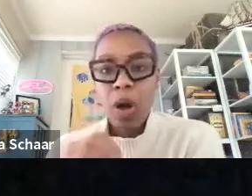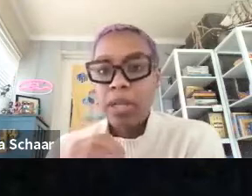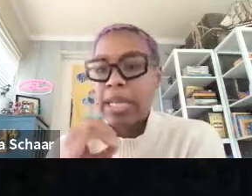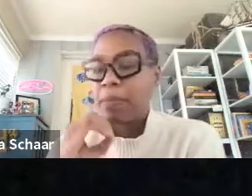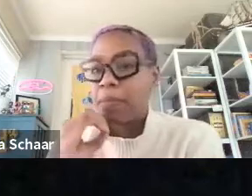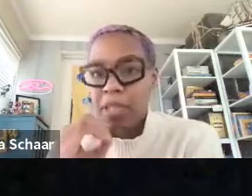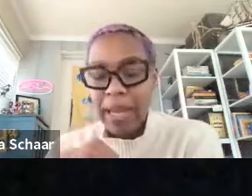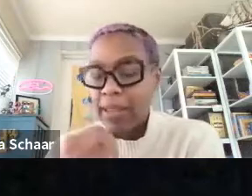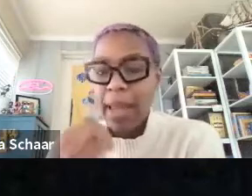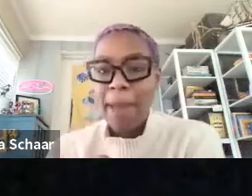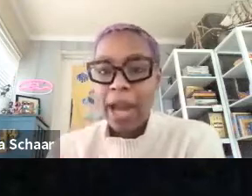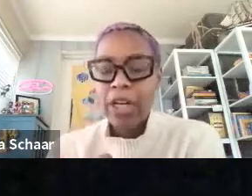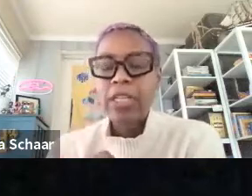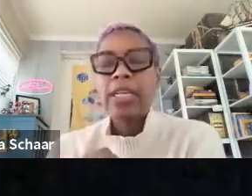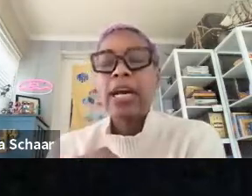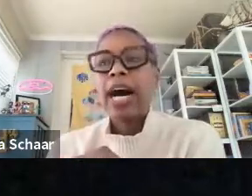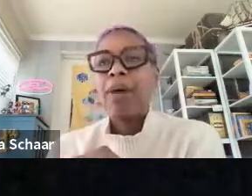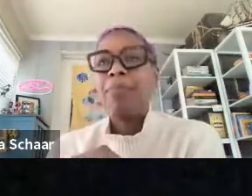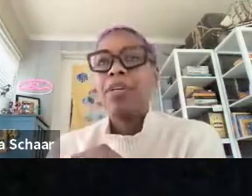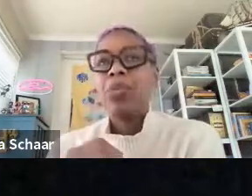recognition, equality, and demanding that they matter.